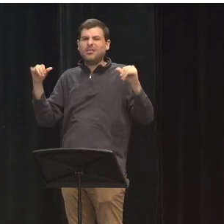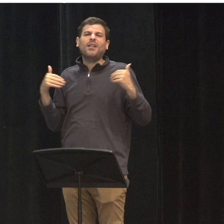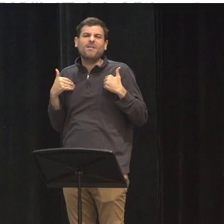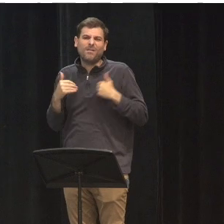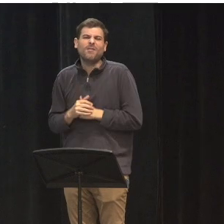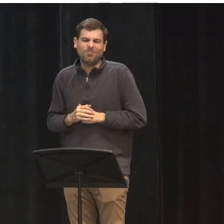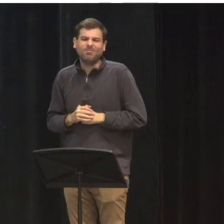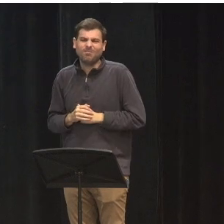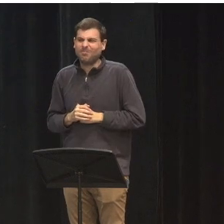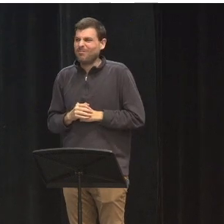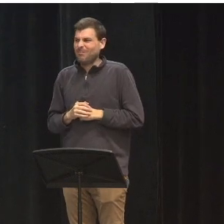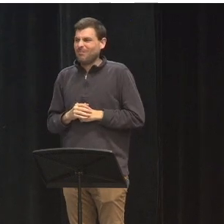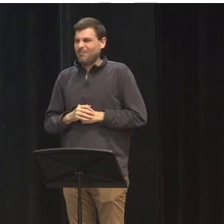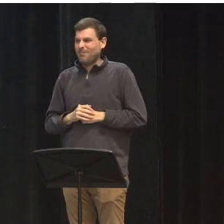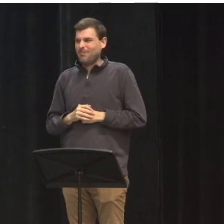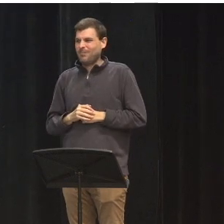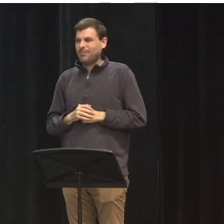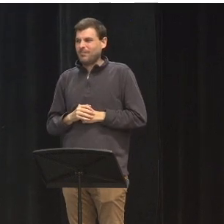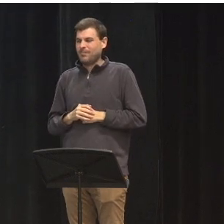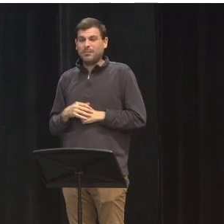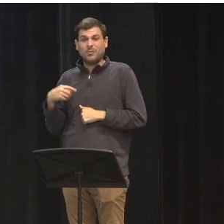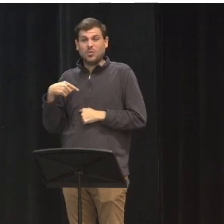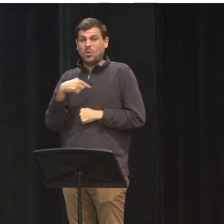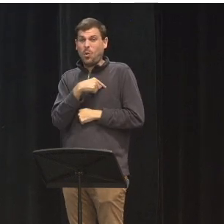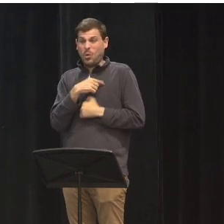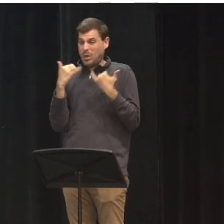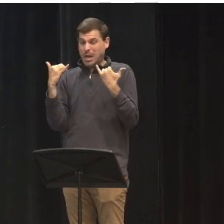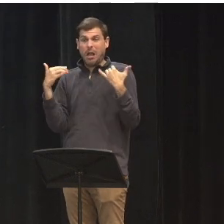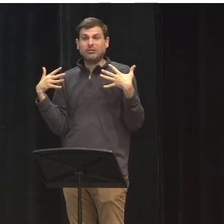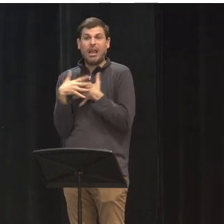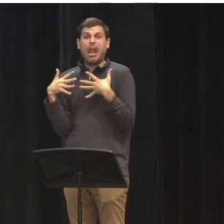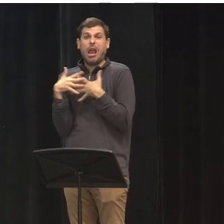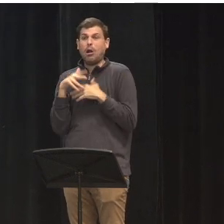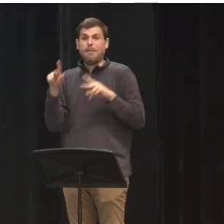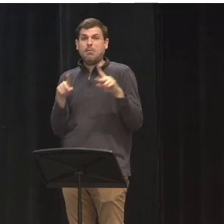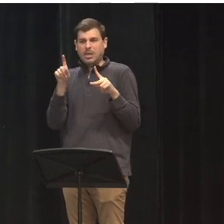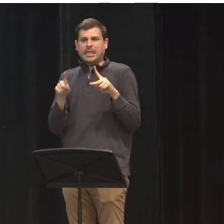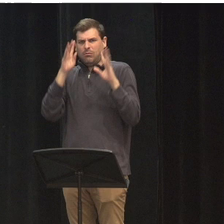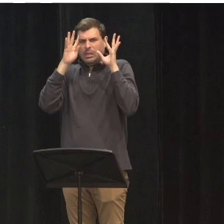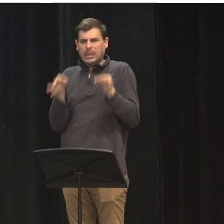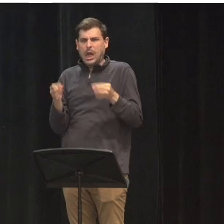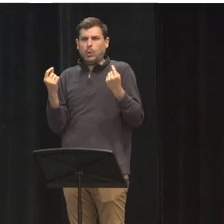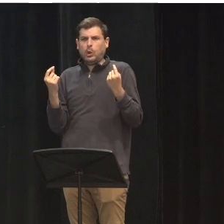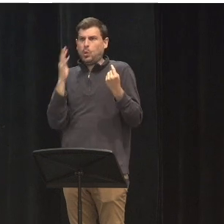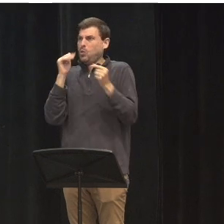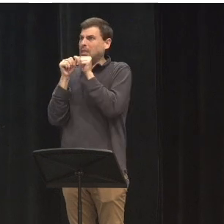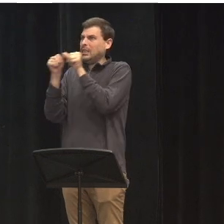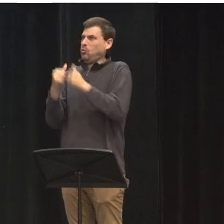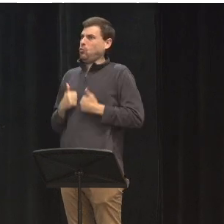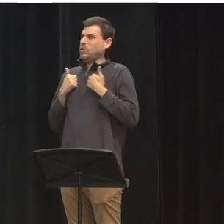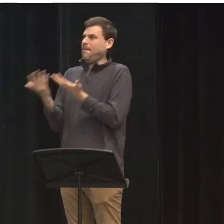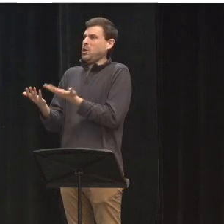suddenly faced with this new, are we going to have another trauma where people are going to have to really decide whether they want to continue to live here